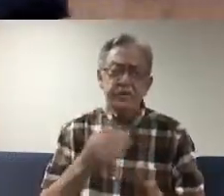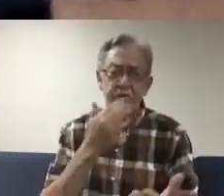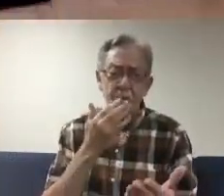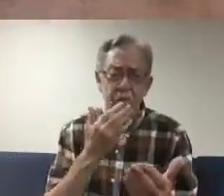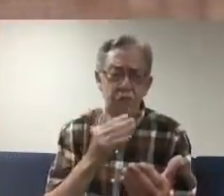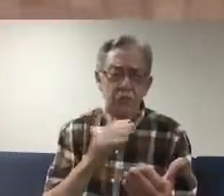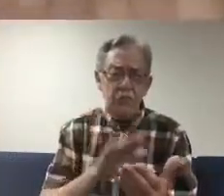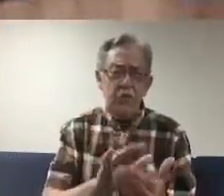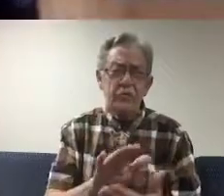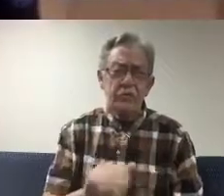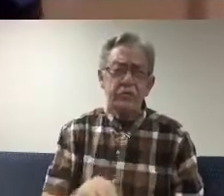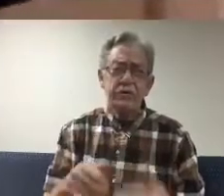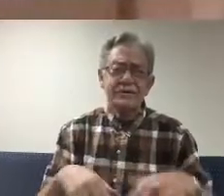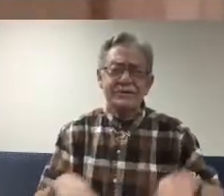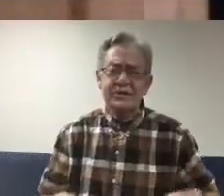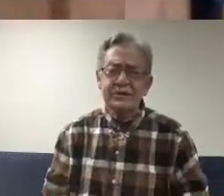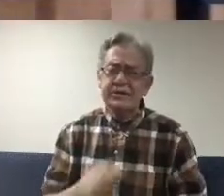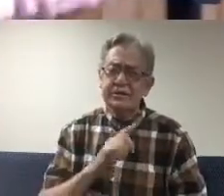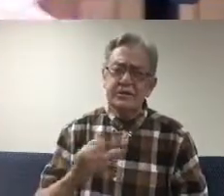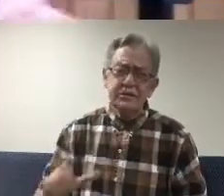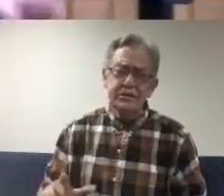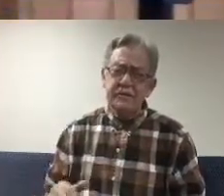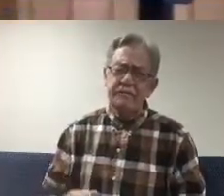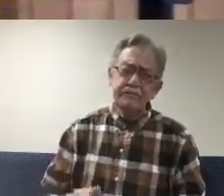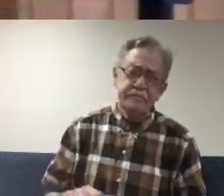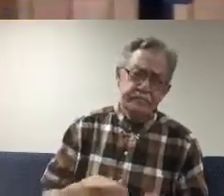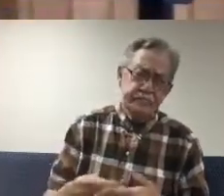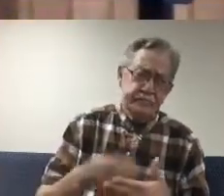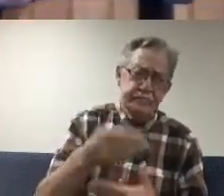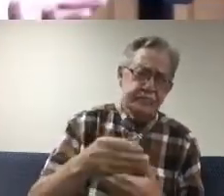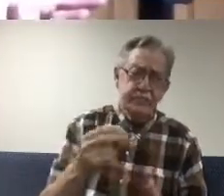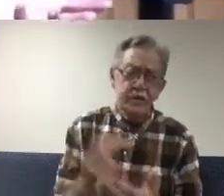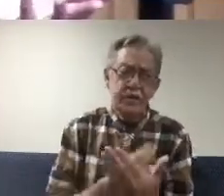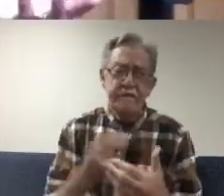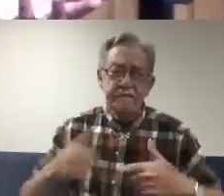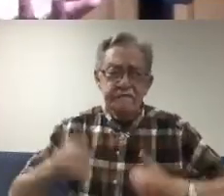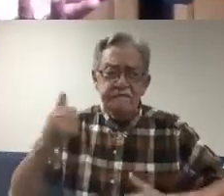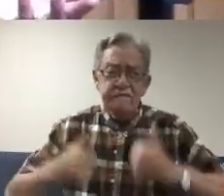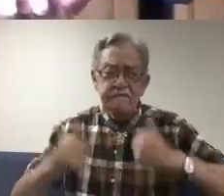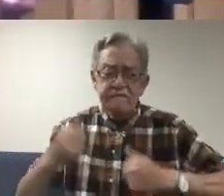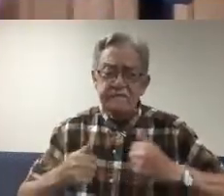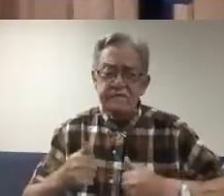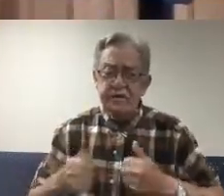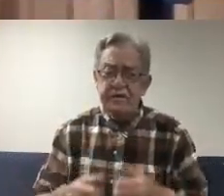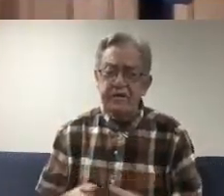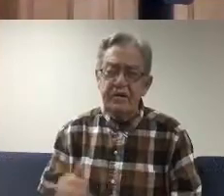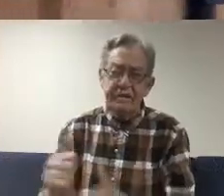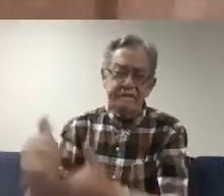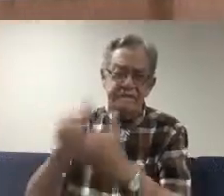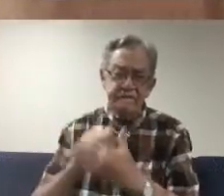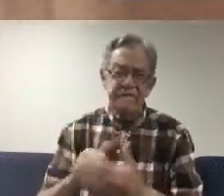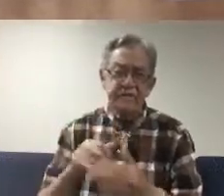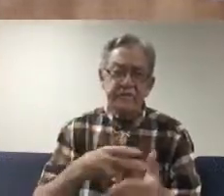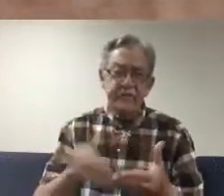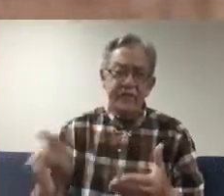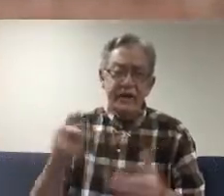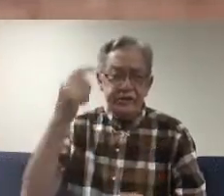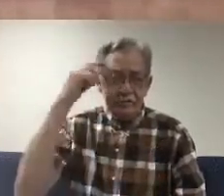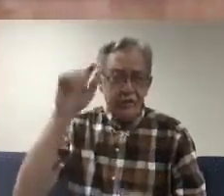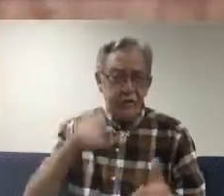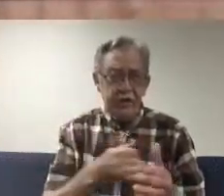here, because by nature what he means is fallen nature. We